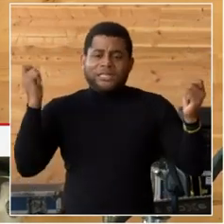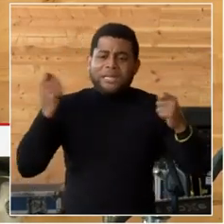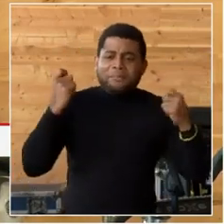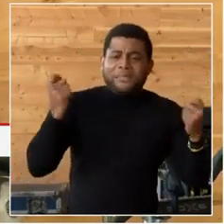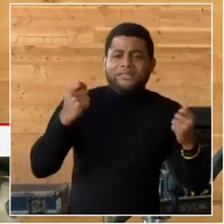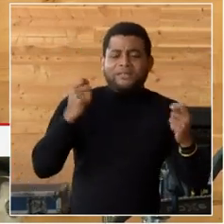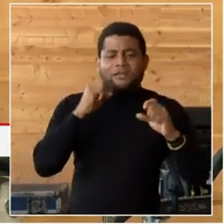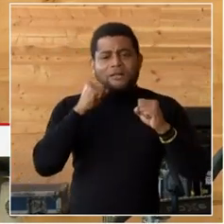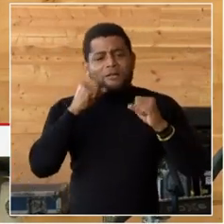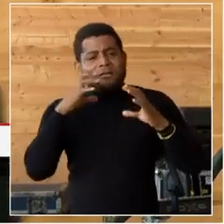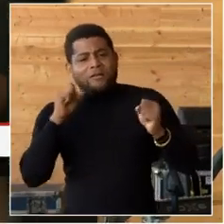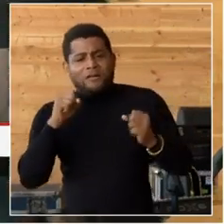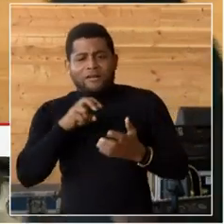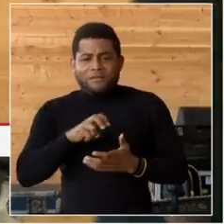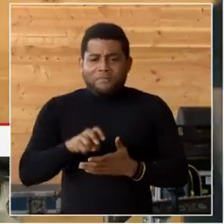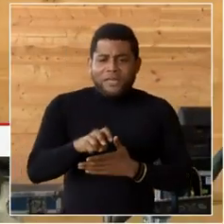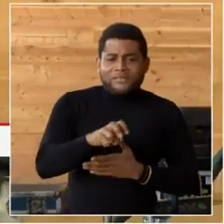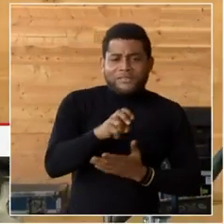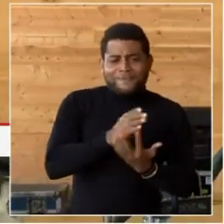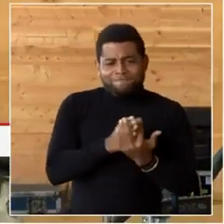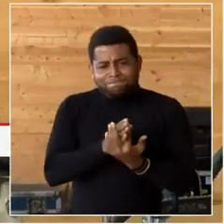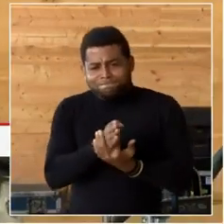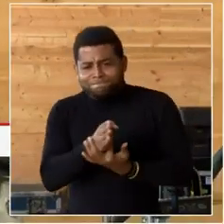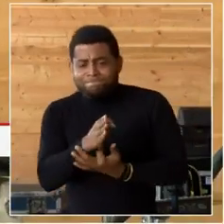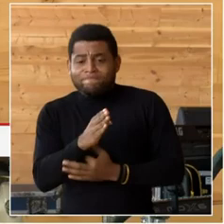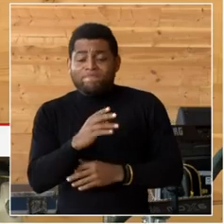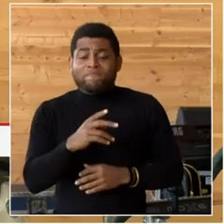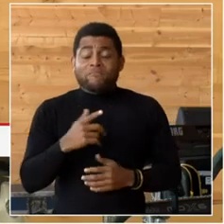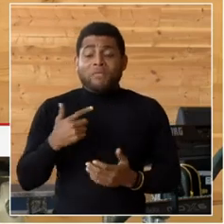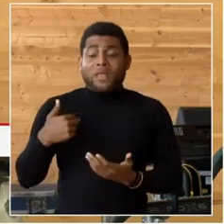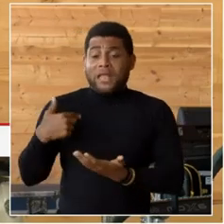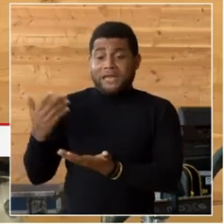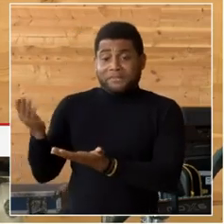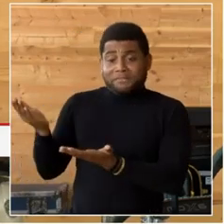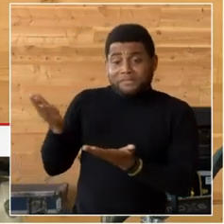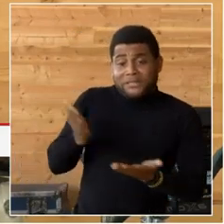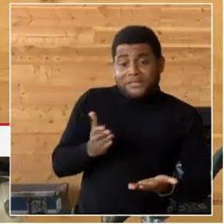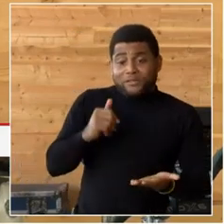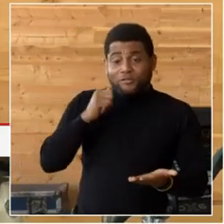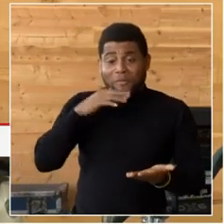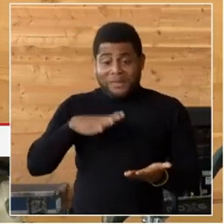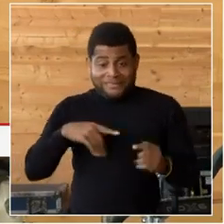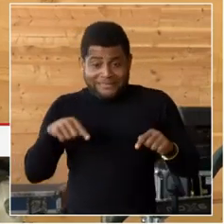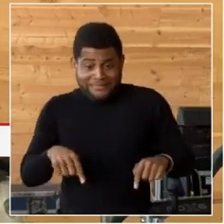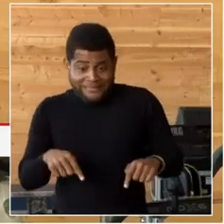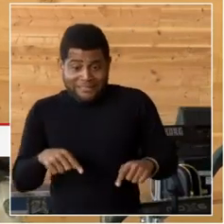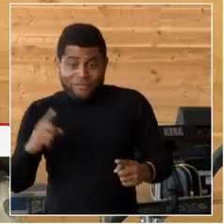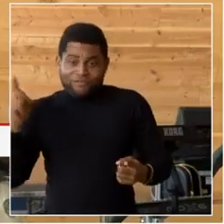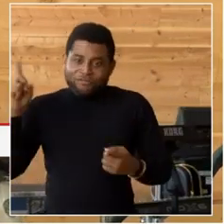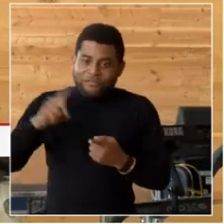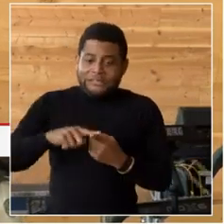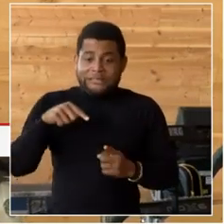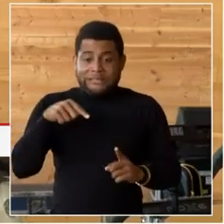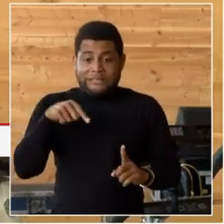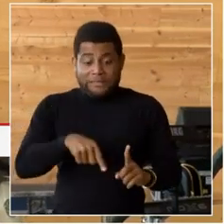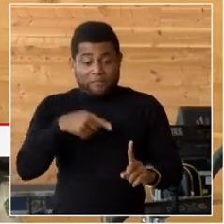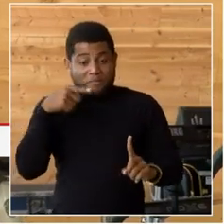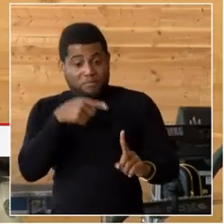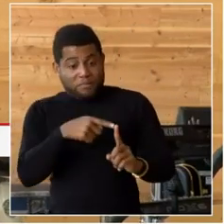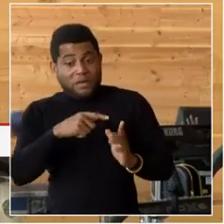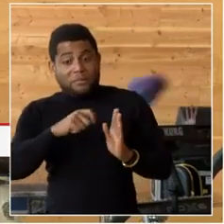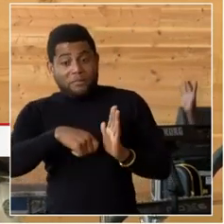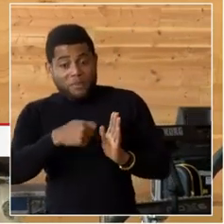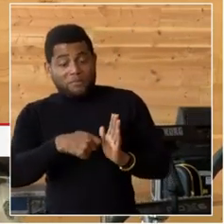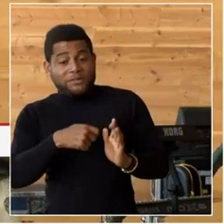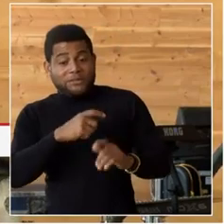remarkable journey that has brought us women to this point. Knowing that almost half